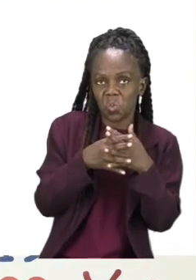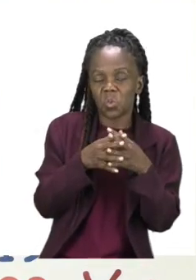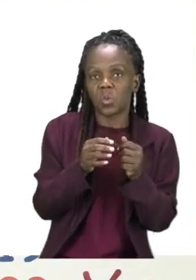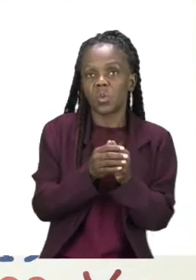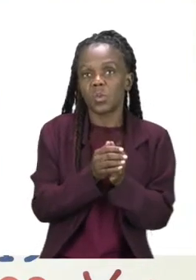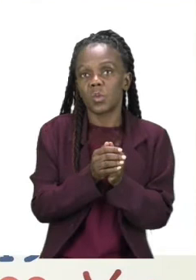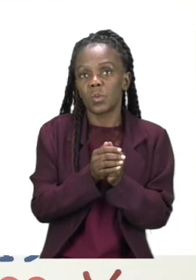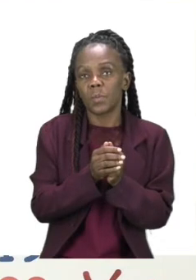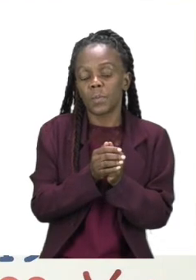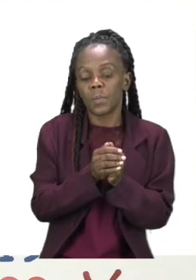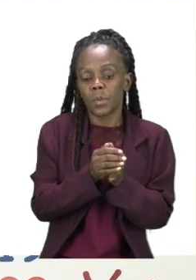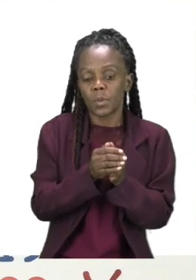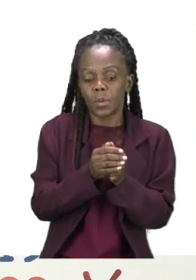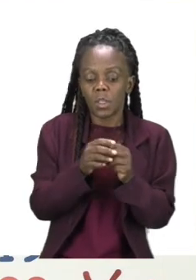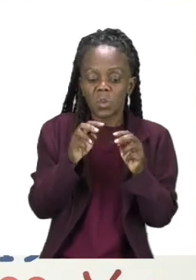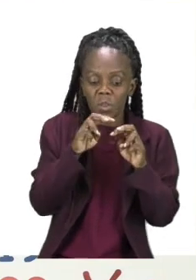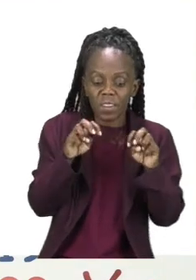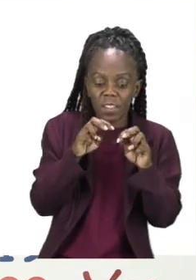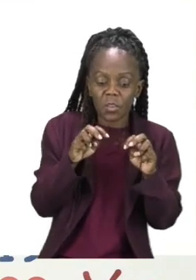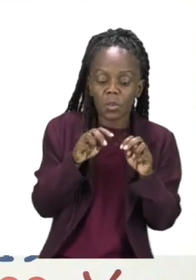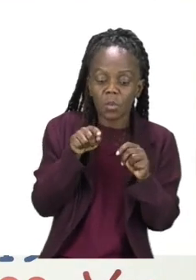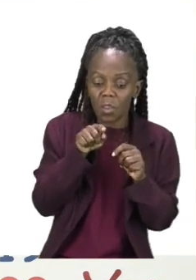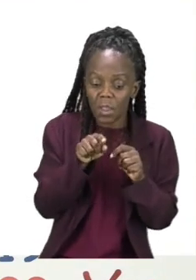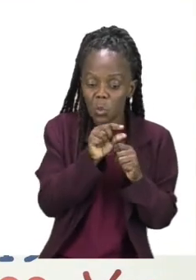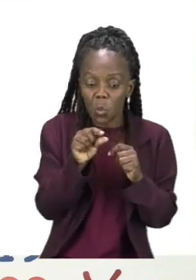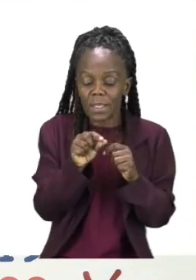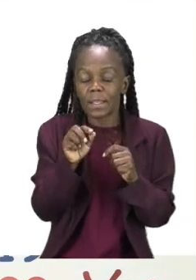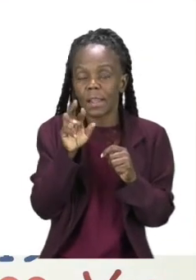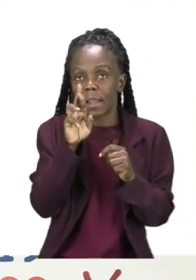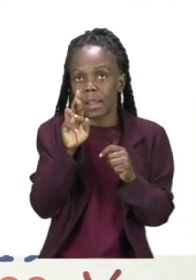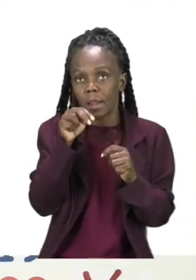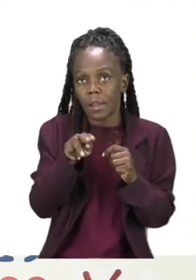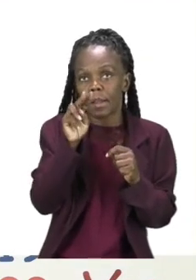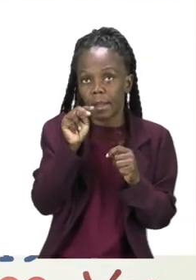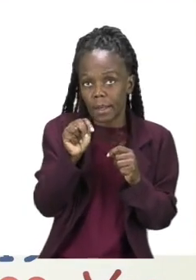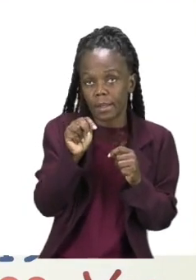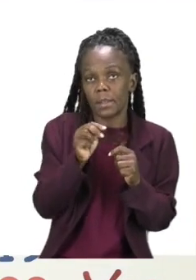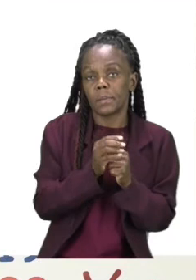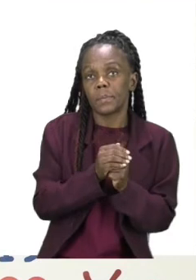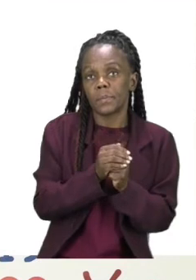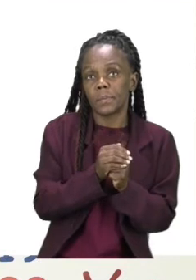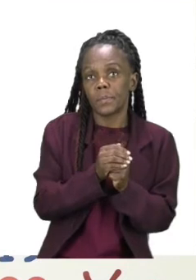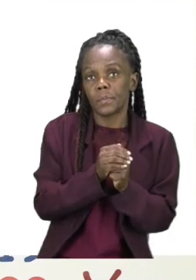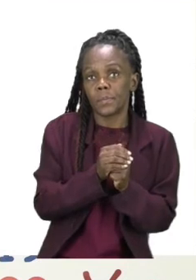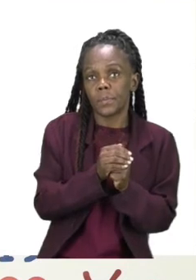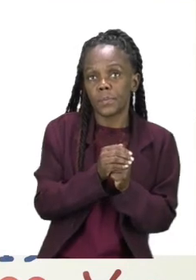of the word run. So we are going to start with R. So we're going to